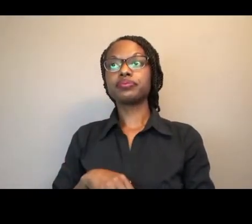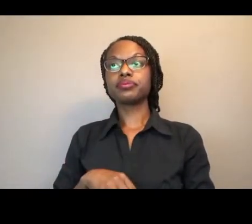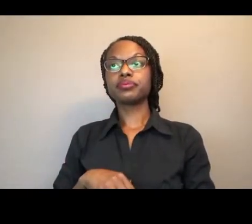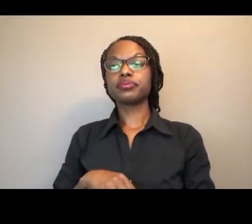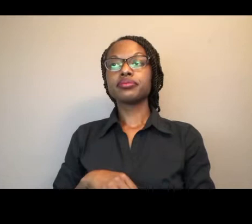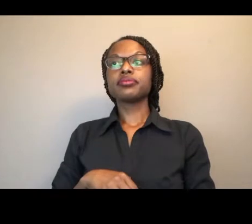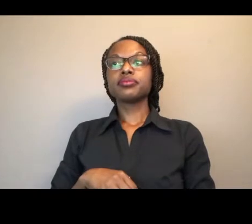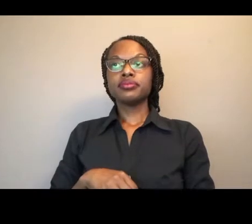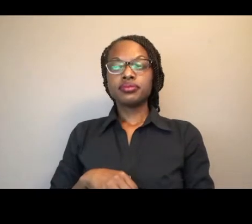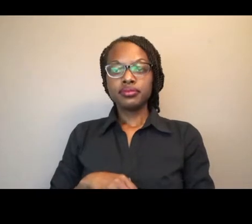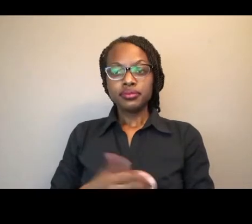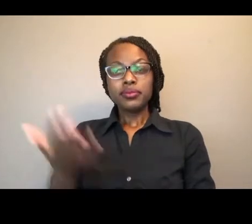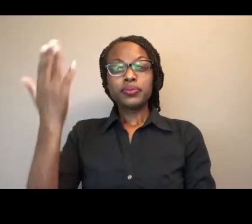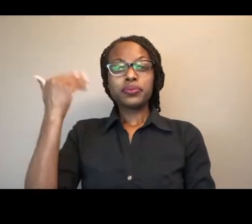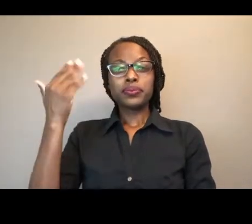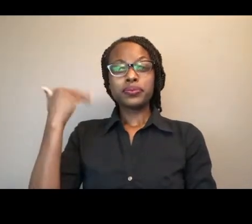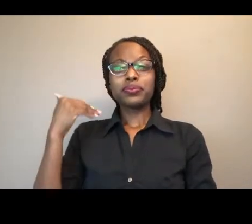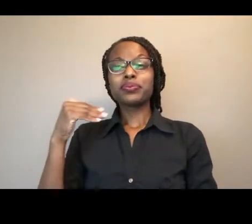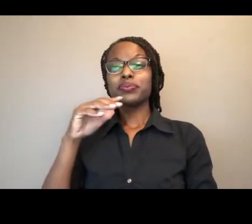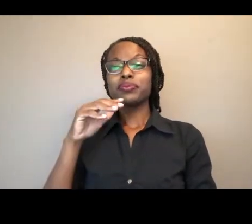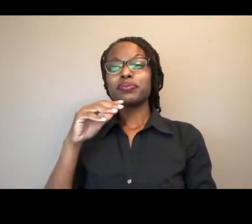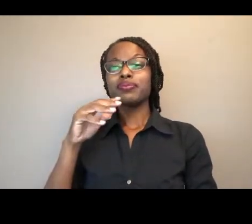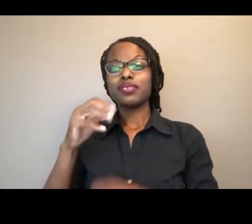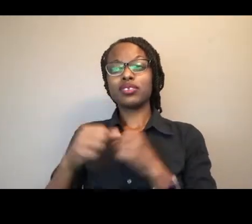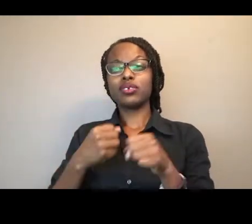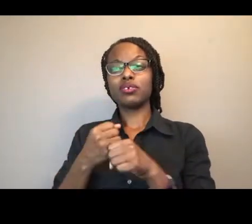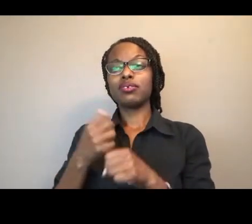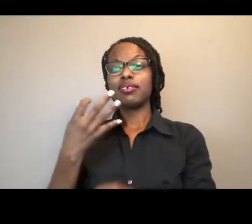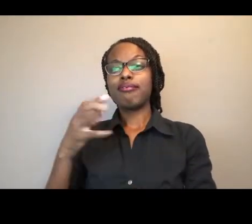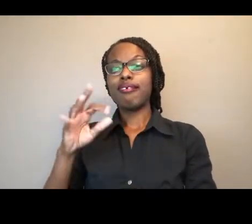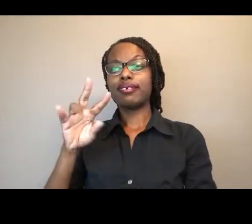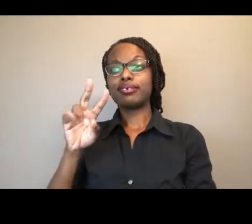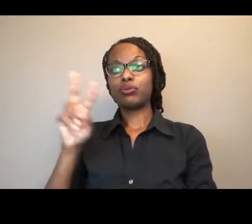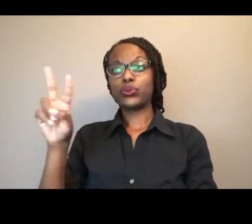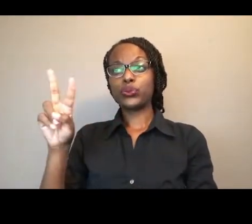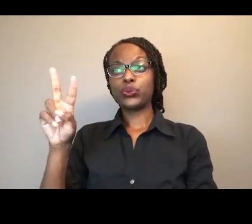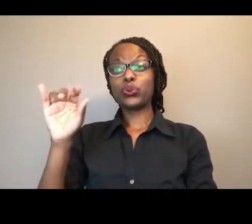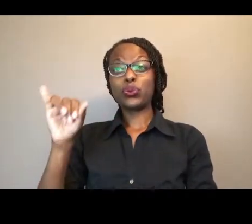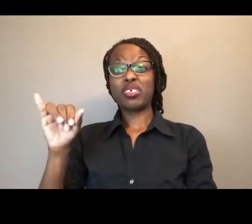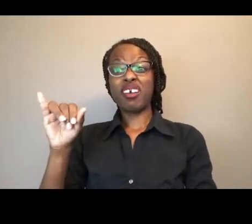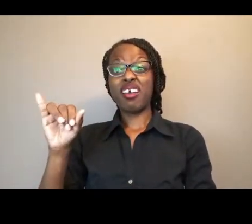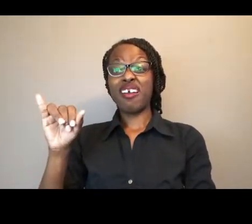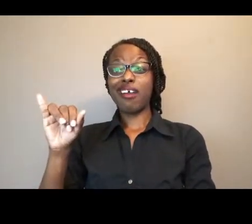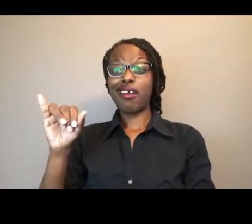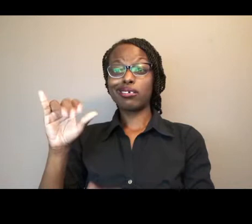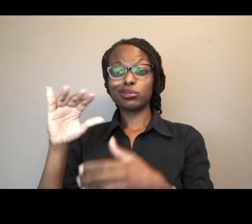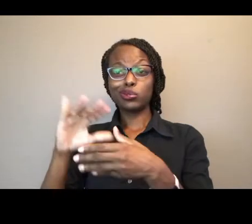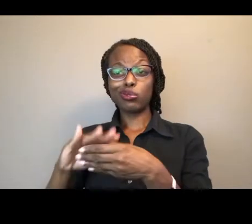storybook open. But when the state